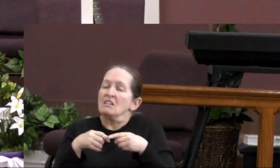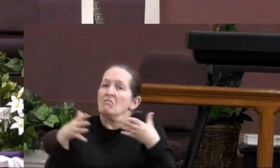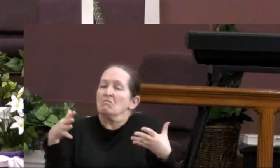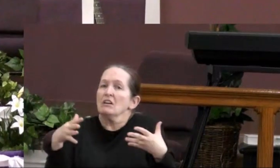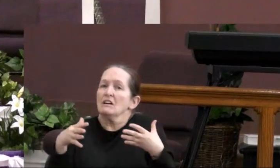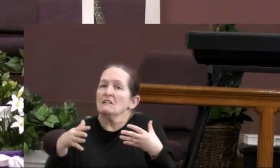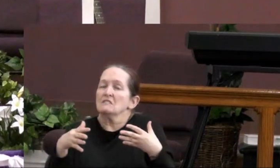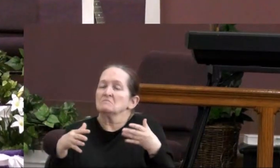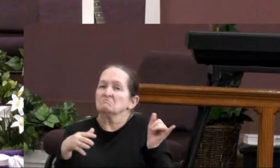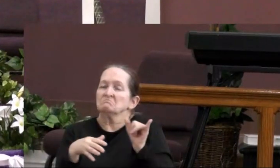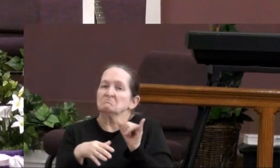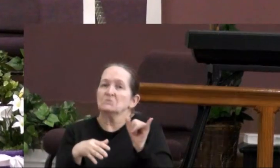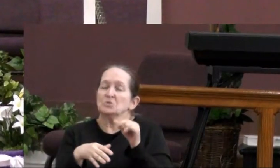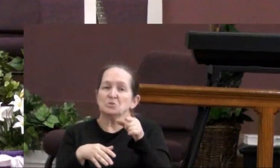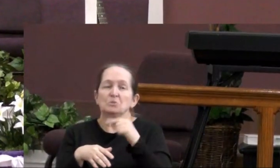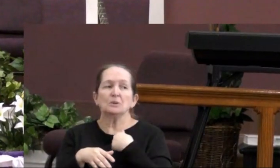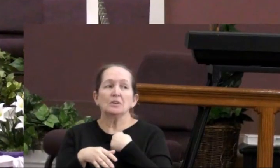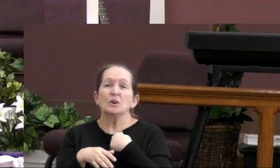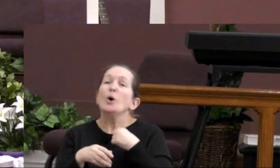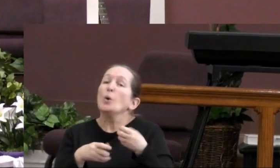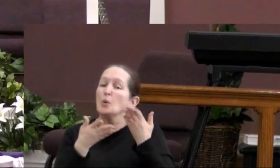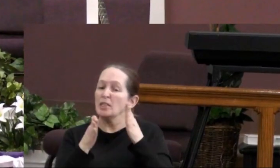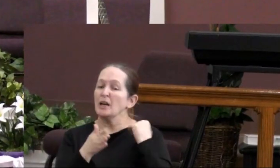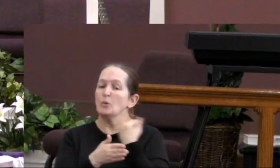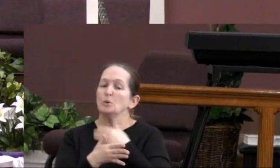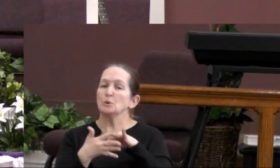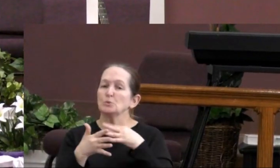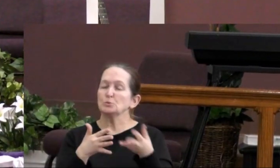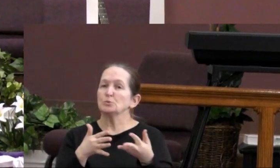We allow our schedules to dictate a lot of our life.